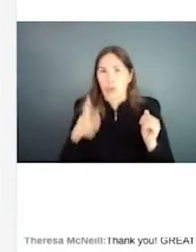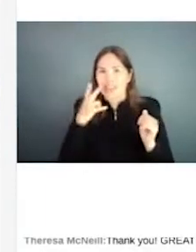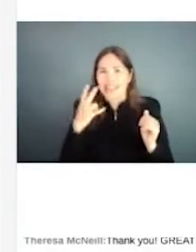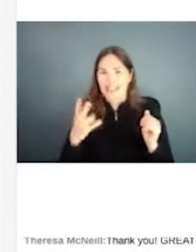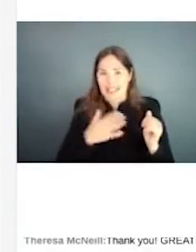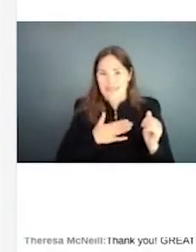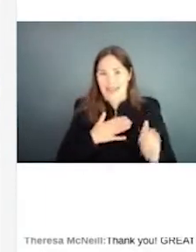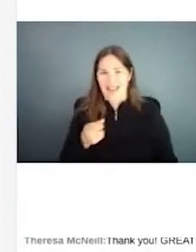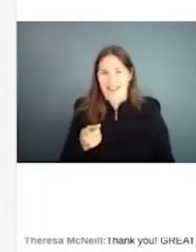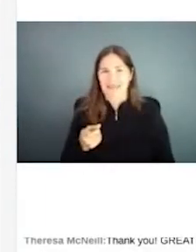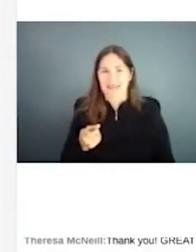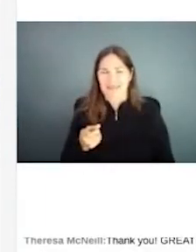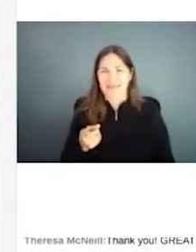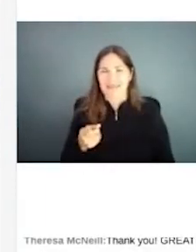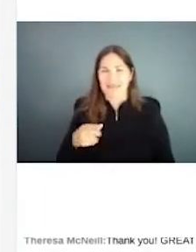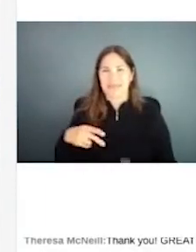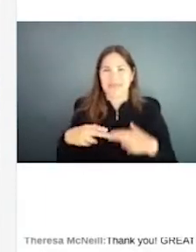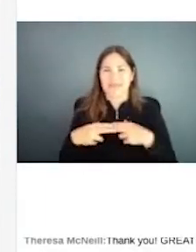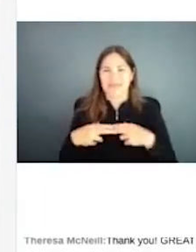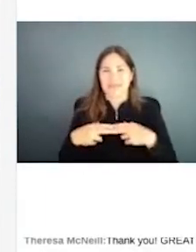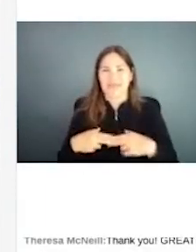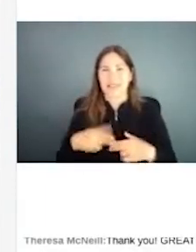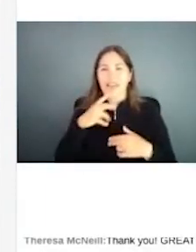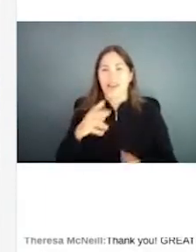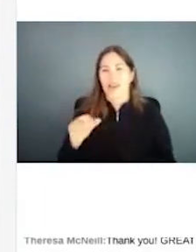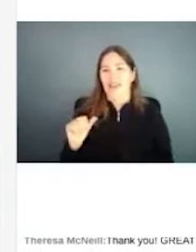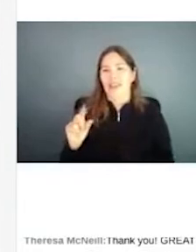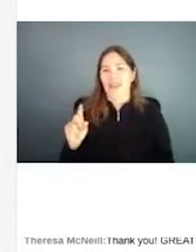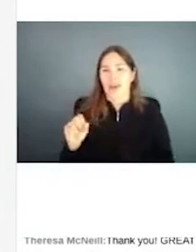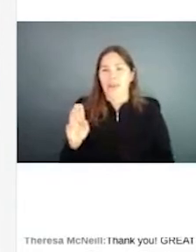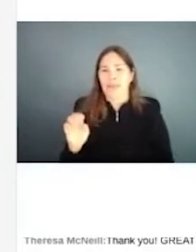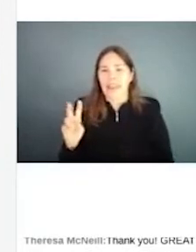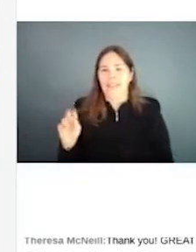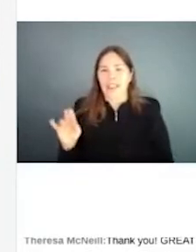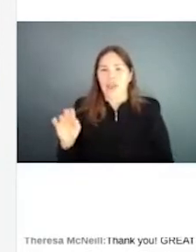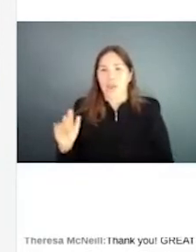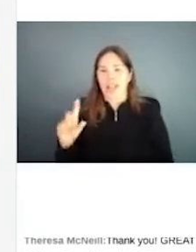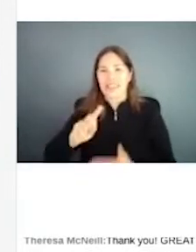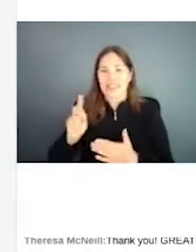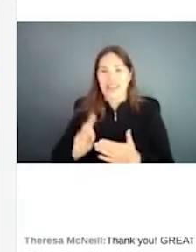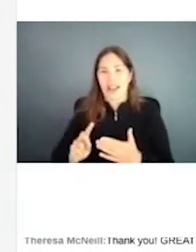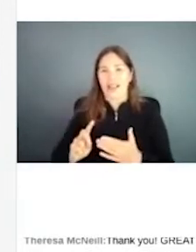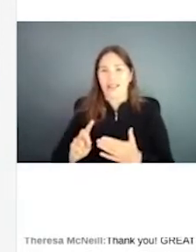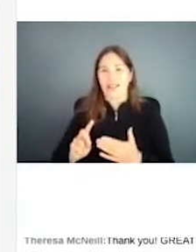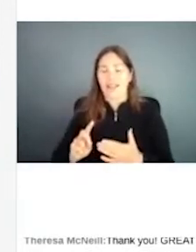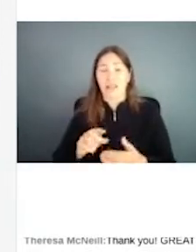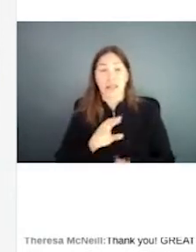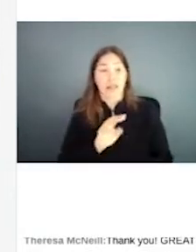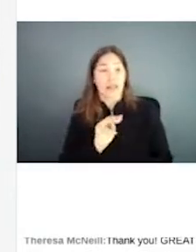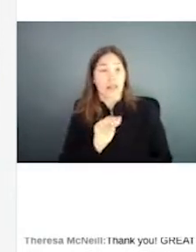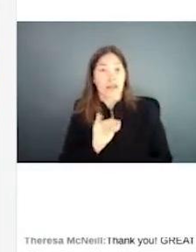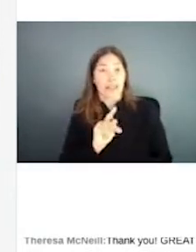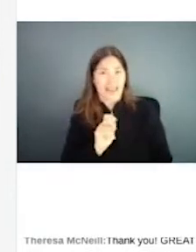my slide deck for Adobe Visual Design. Can someone on mic and let me know that you can